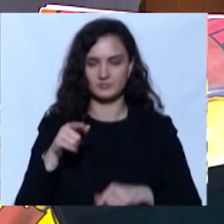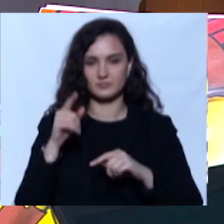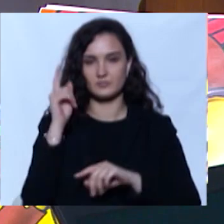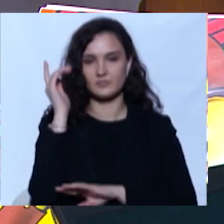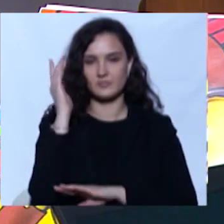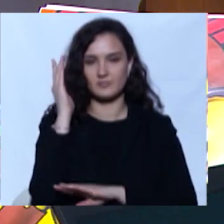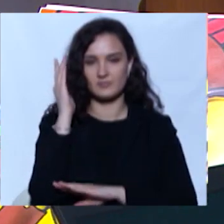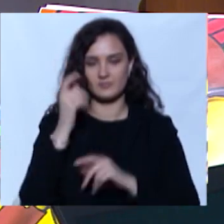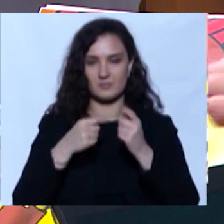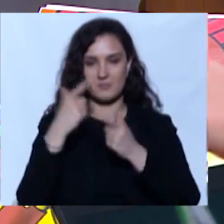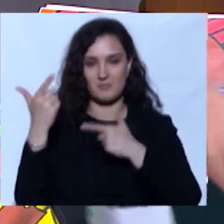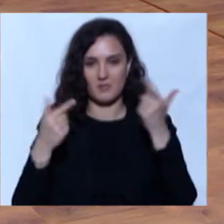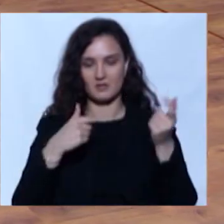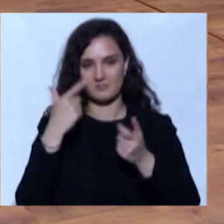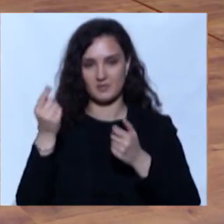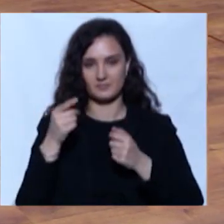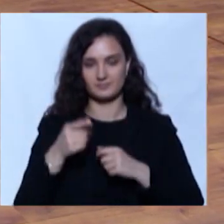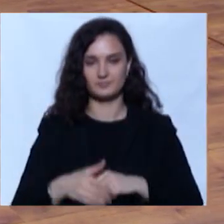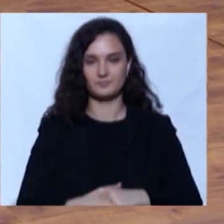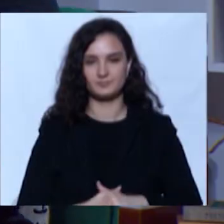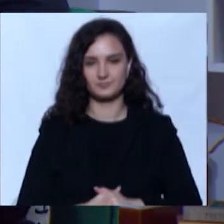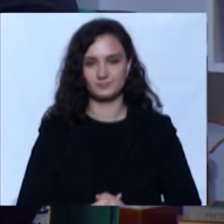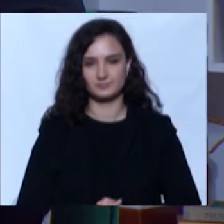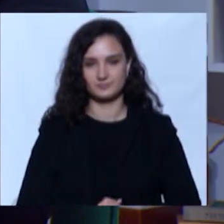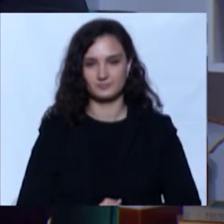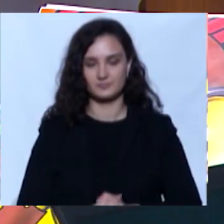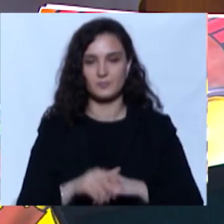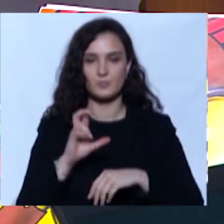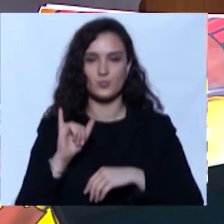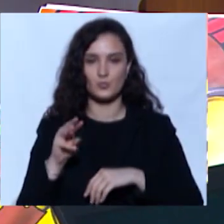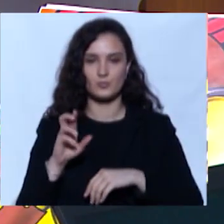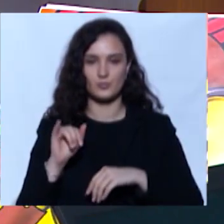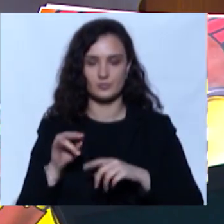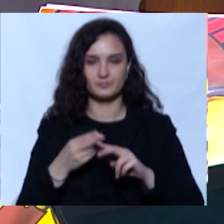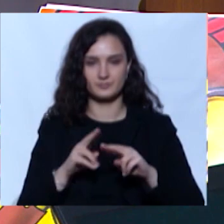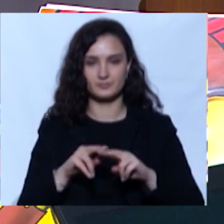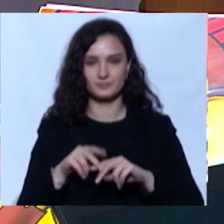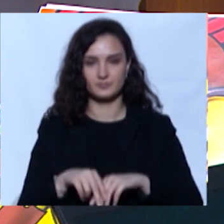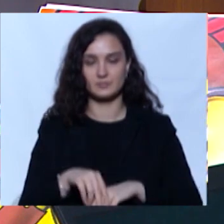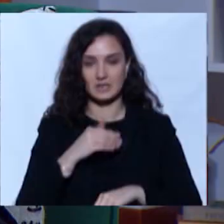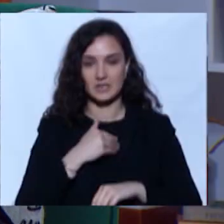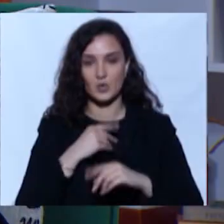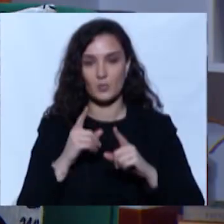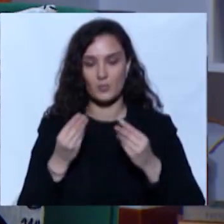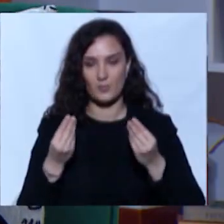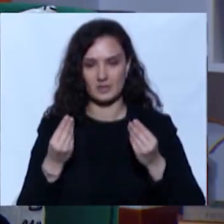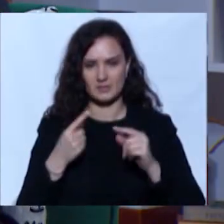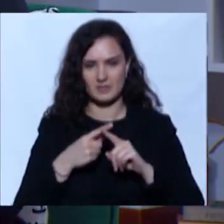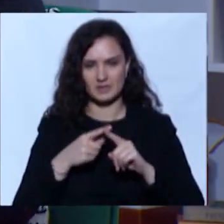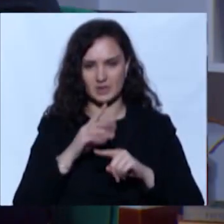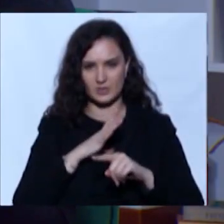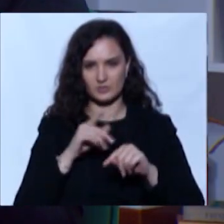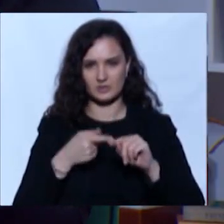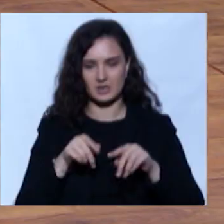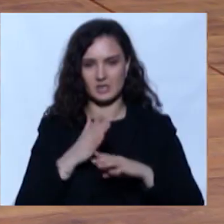the coconut tree. Chicka chicka boom boom, will there be enough room? Here